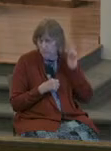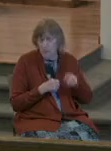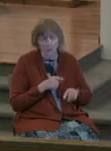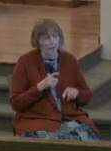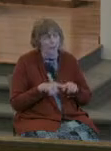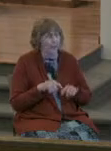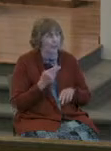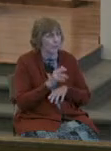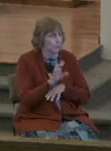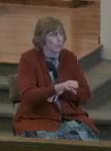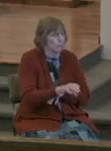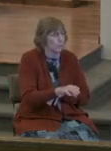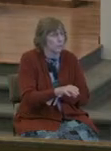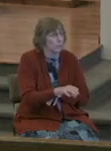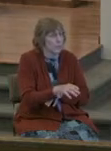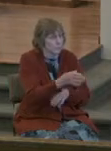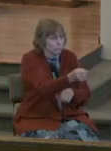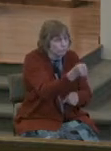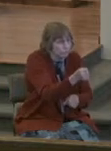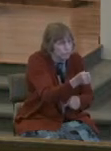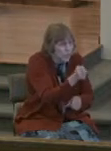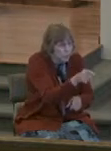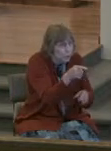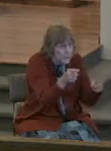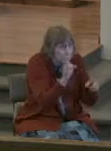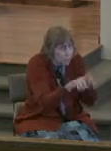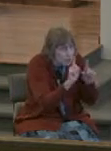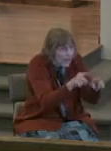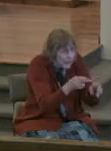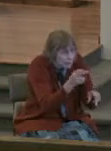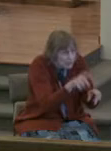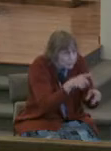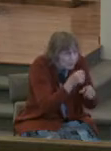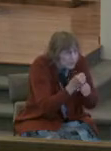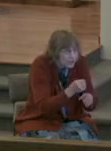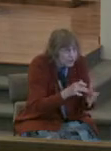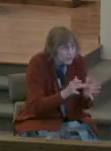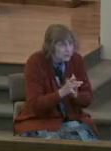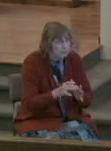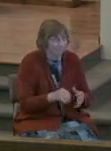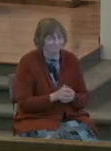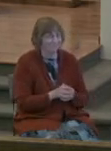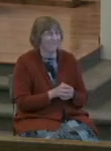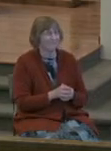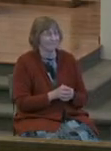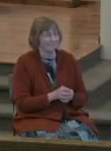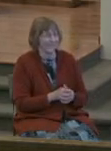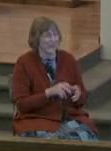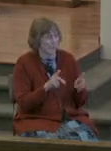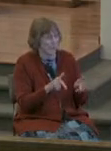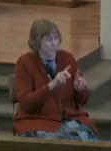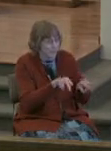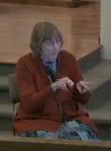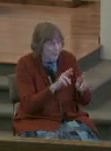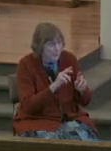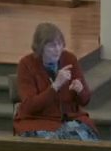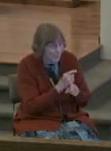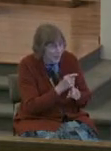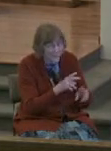buddy. You're a sinner going to hell. You better trust Jesus." You think that person's going to respond in the right